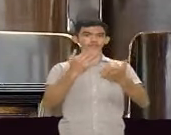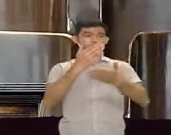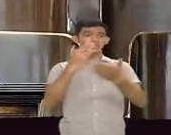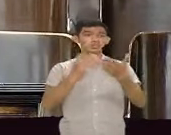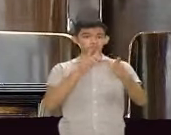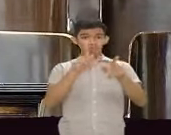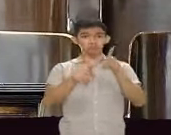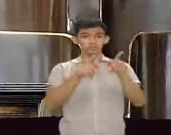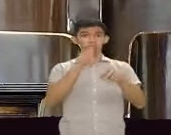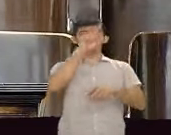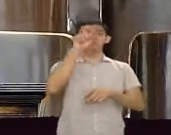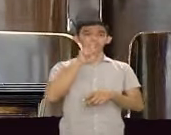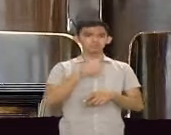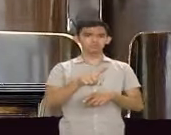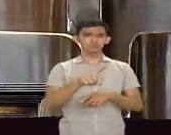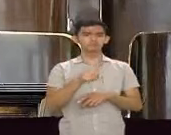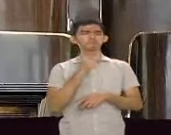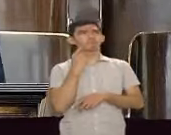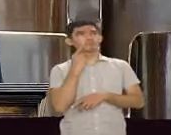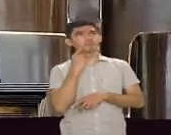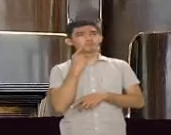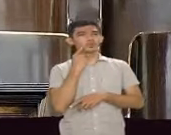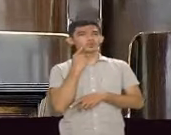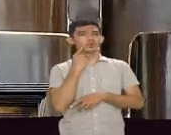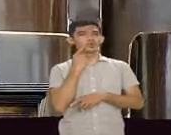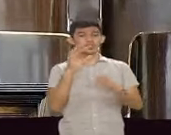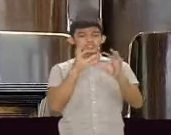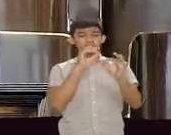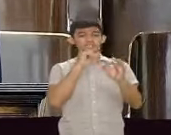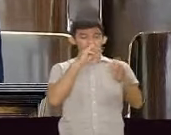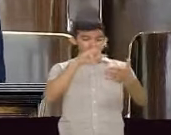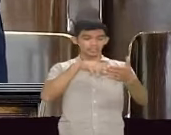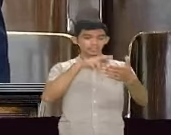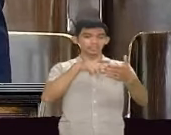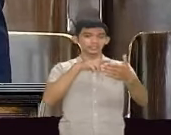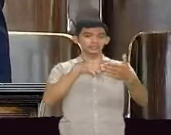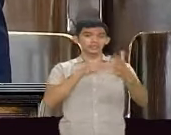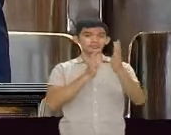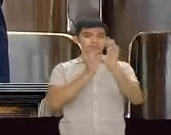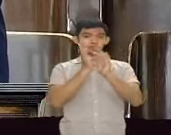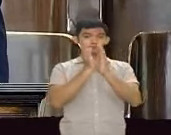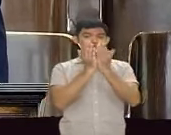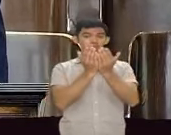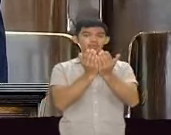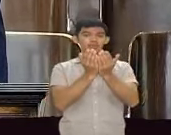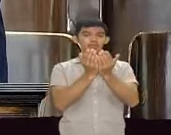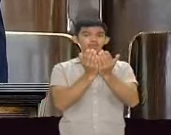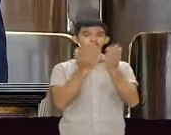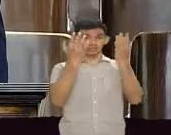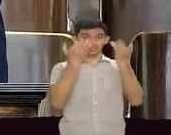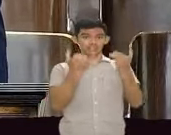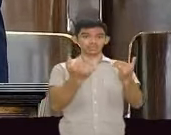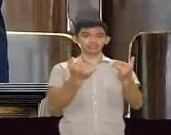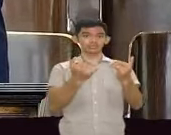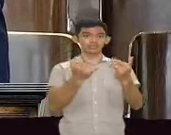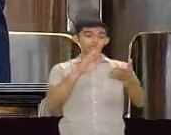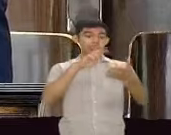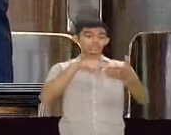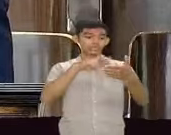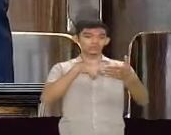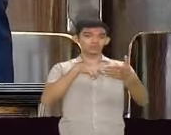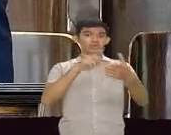already questioning this. Bitaw, no? Kung wa pa mo kabasa ani nga passage of Scripture, nakabasa mo